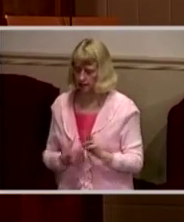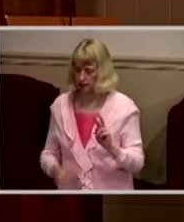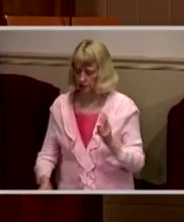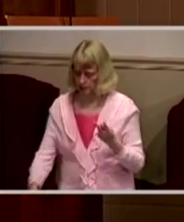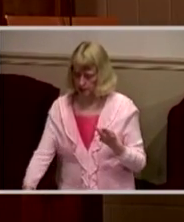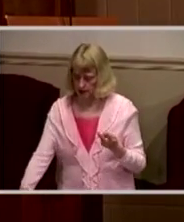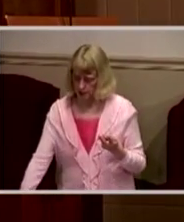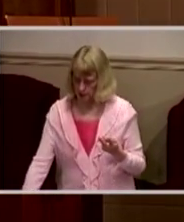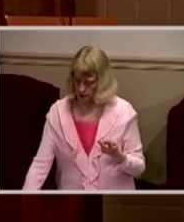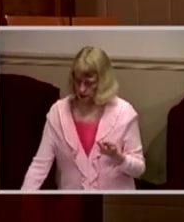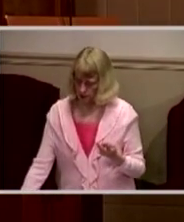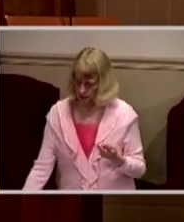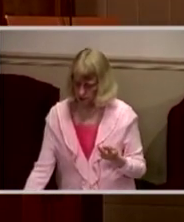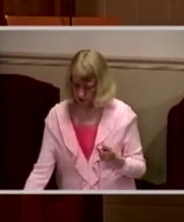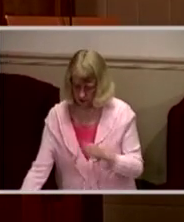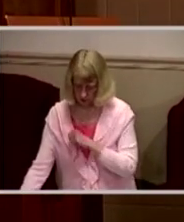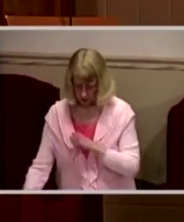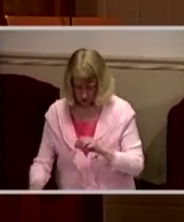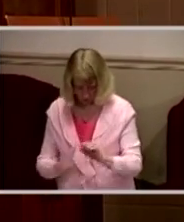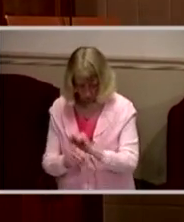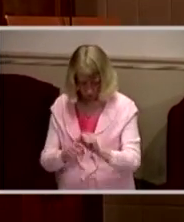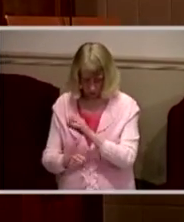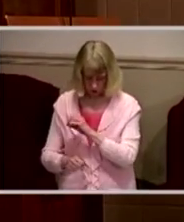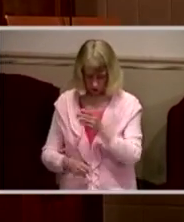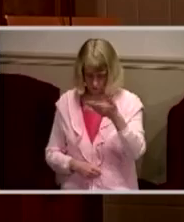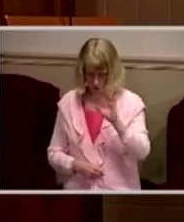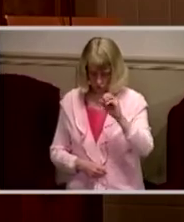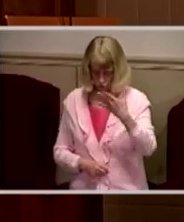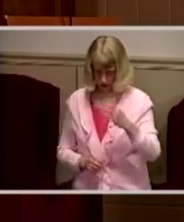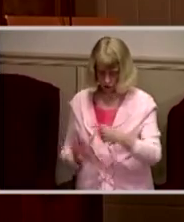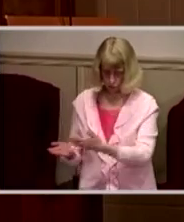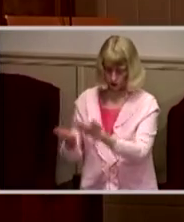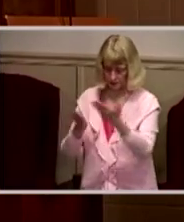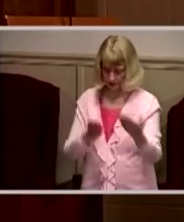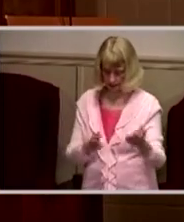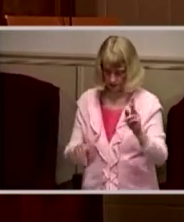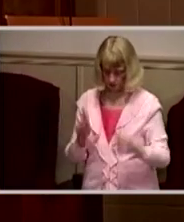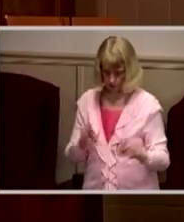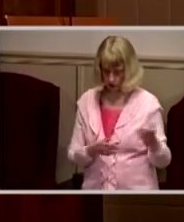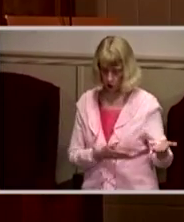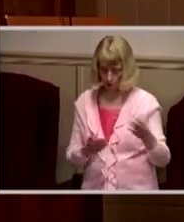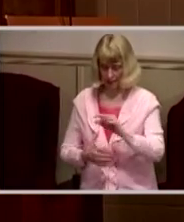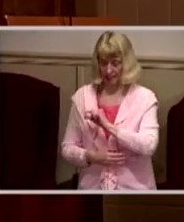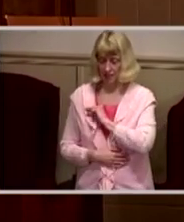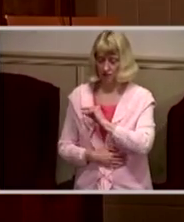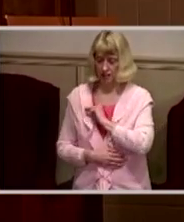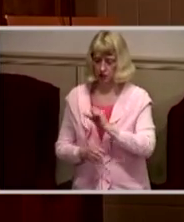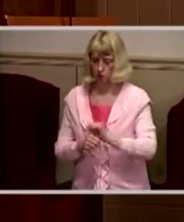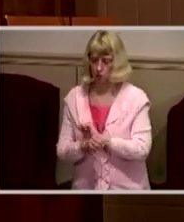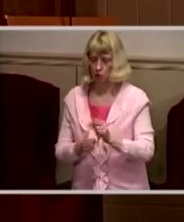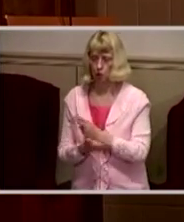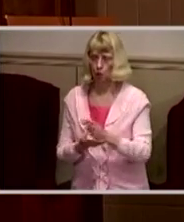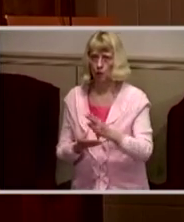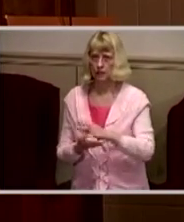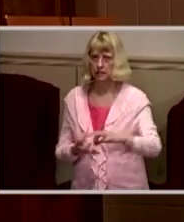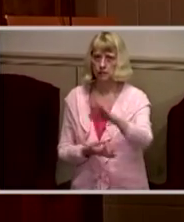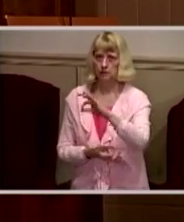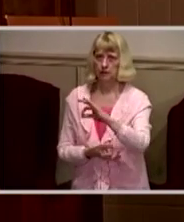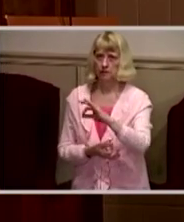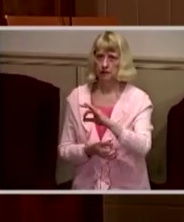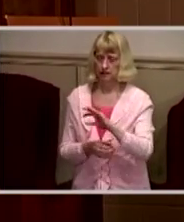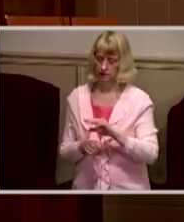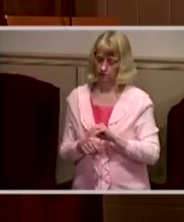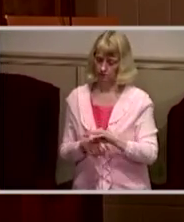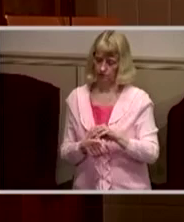Secondly, the work of God's grace presented to mankind brings the conviction work of the Holy Spirit,